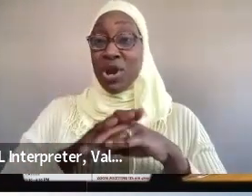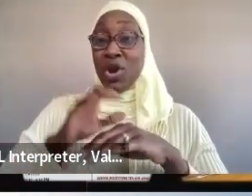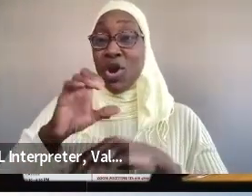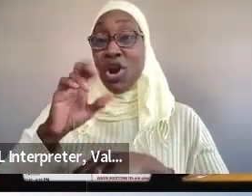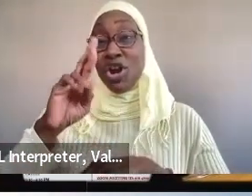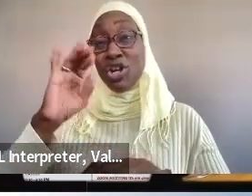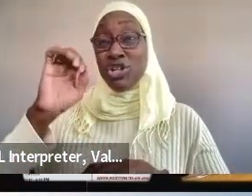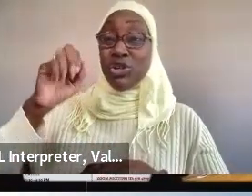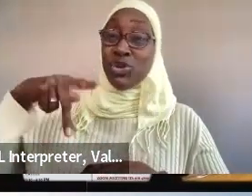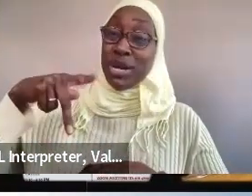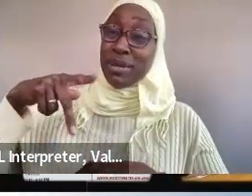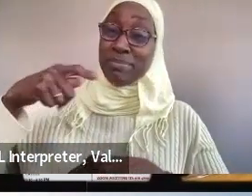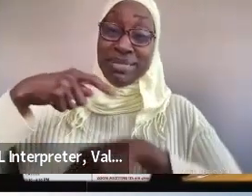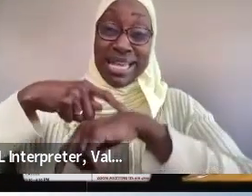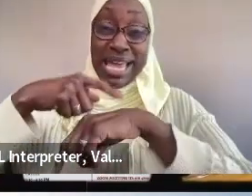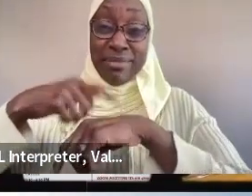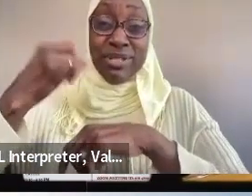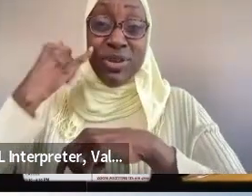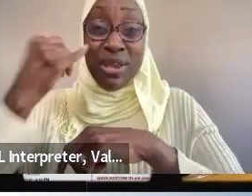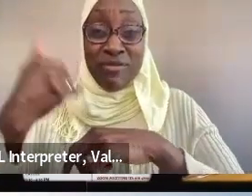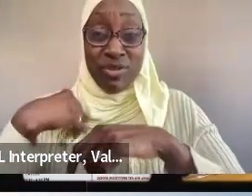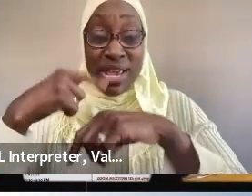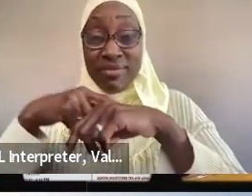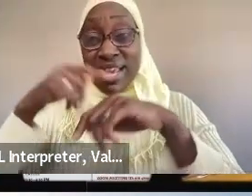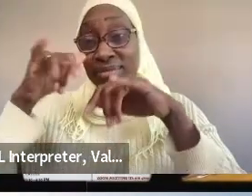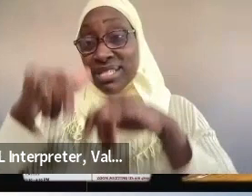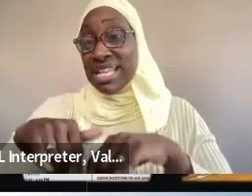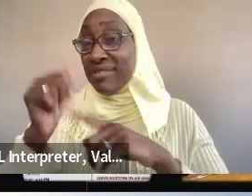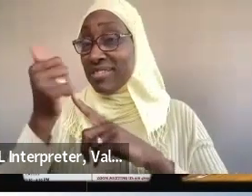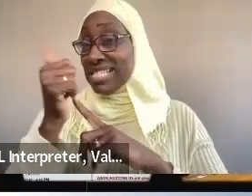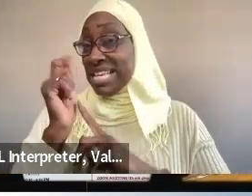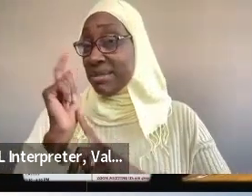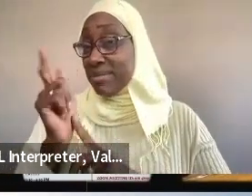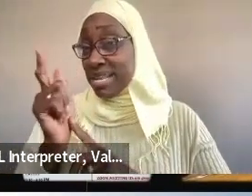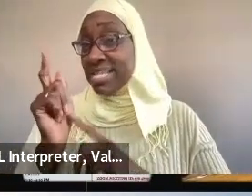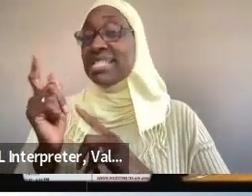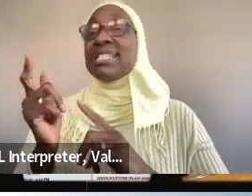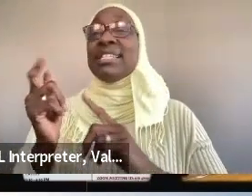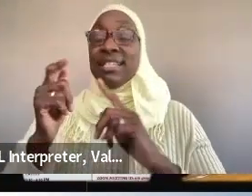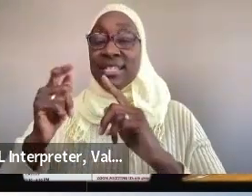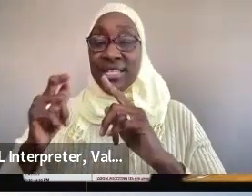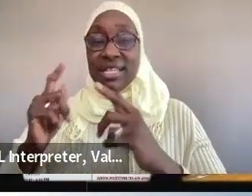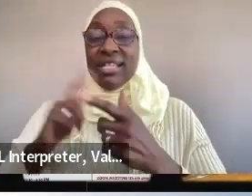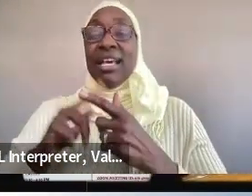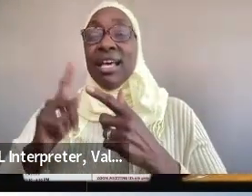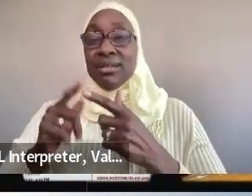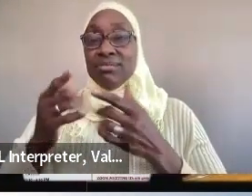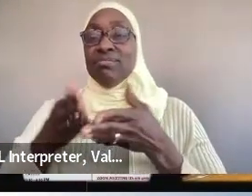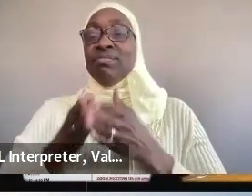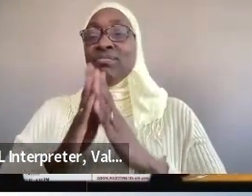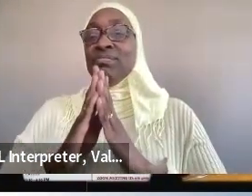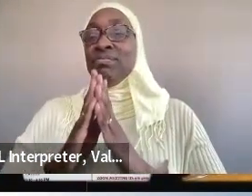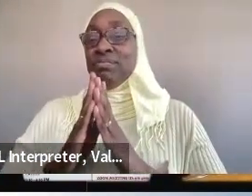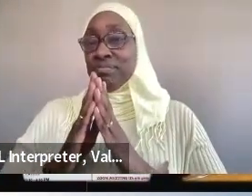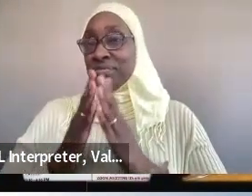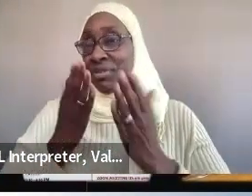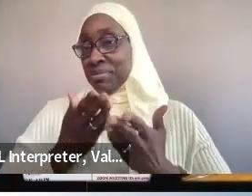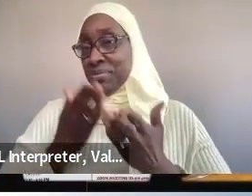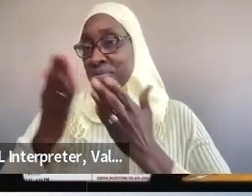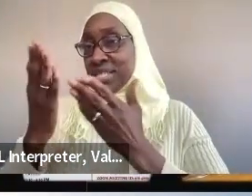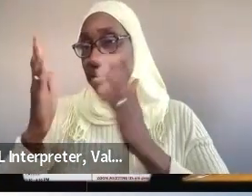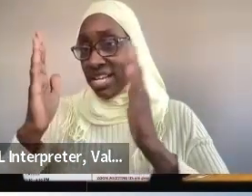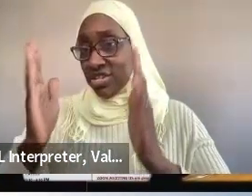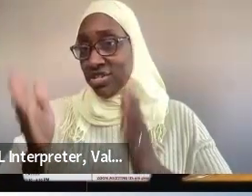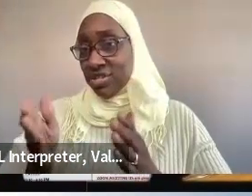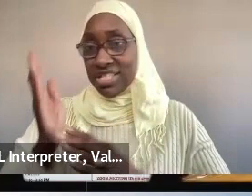to stay a little over, like 10 minutes or so, then we'll be able to ask the presenters some questions